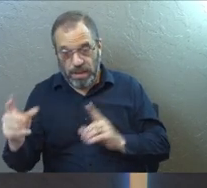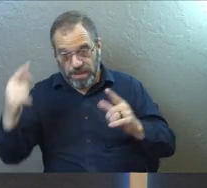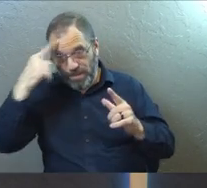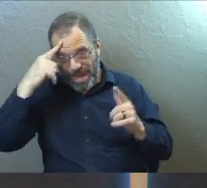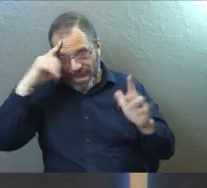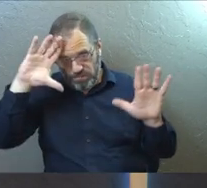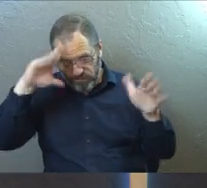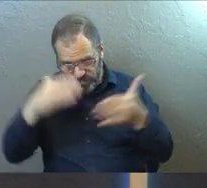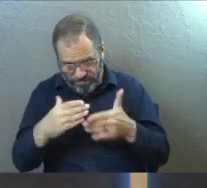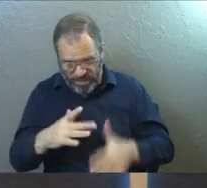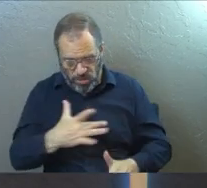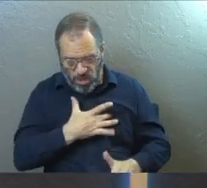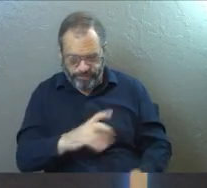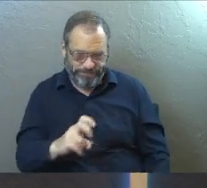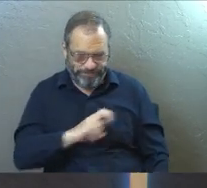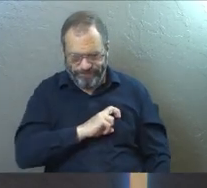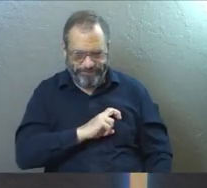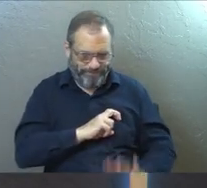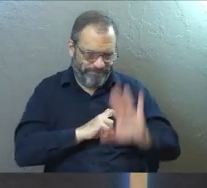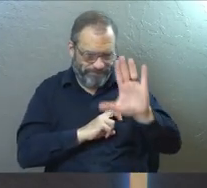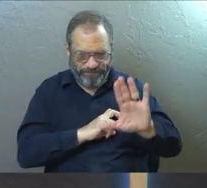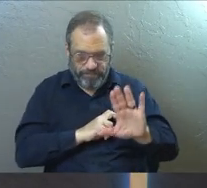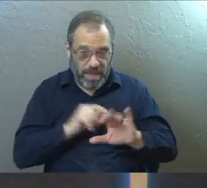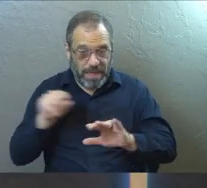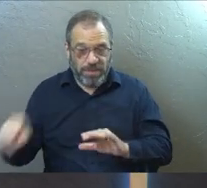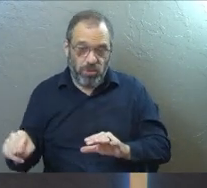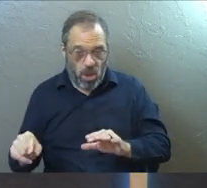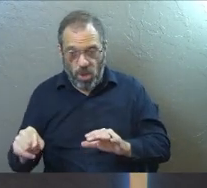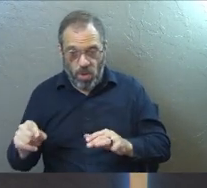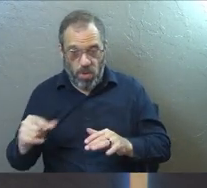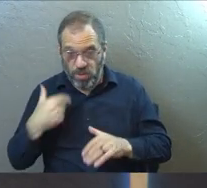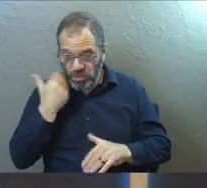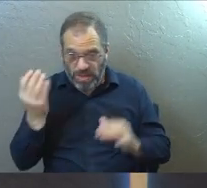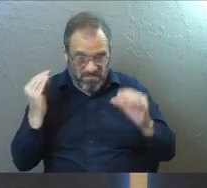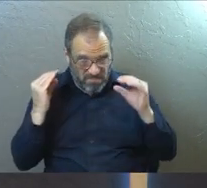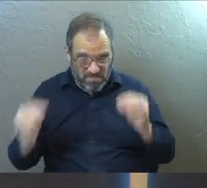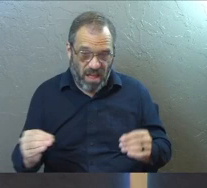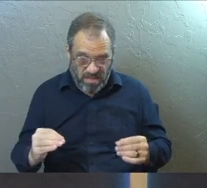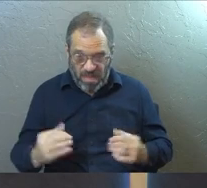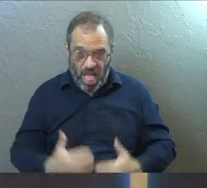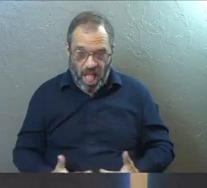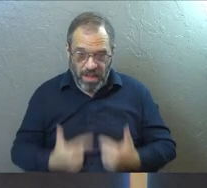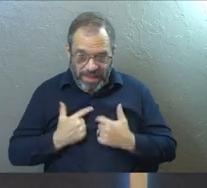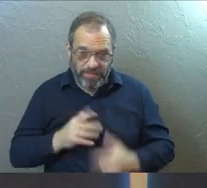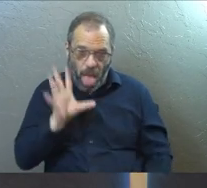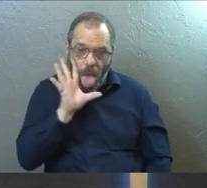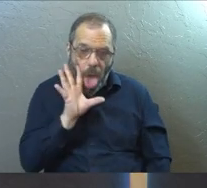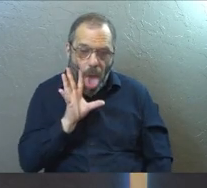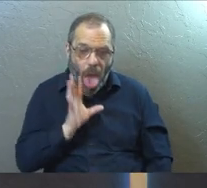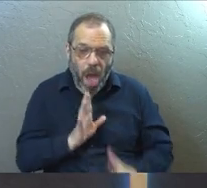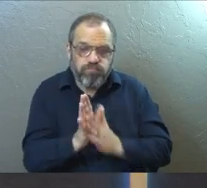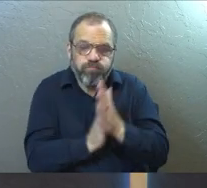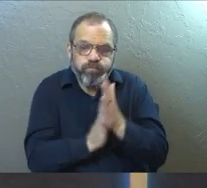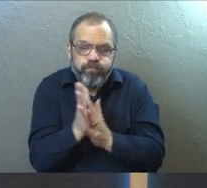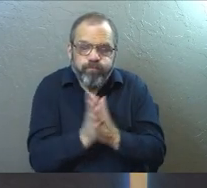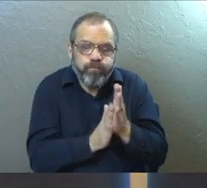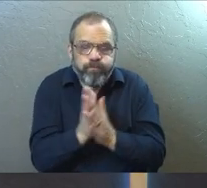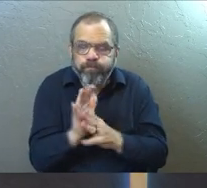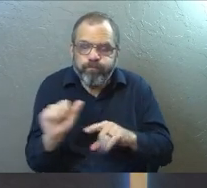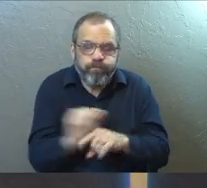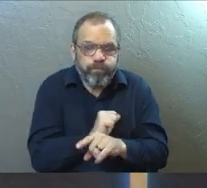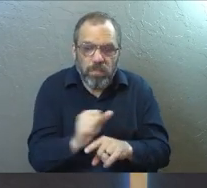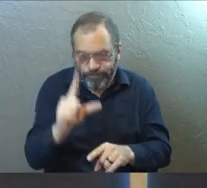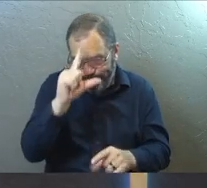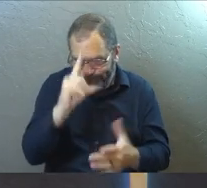their minds and hardened their hearts against him. They have no sense of shame. They live for lustful pleasure and eagerly practice every kind